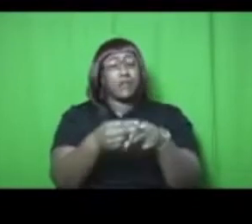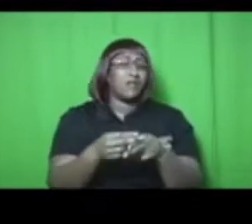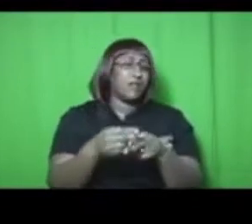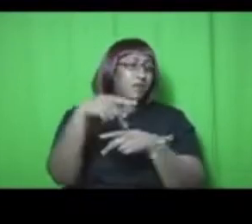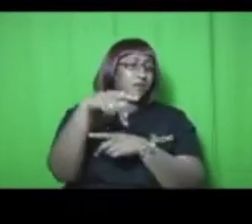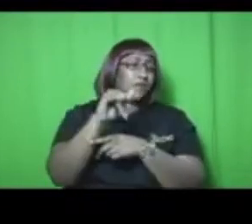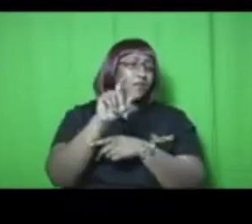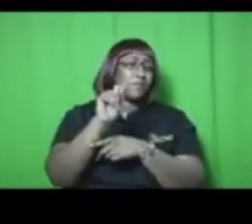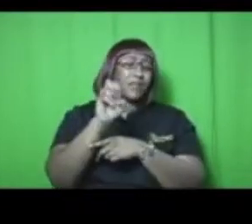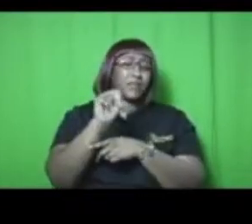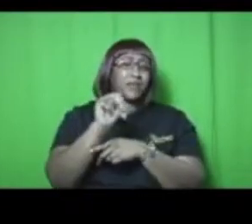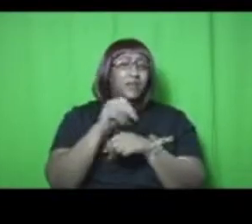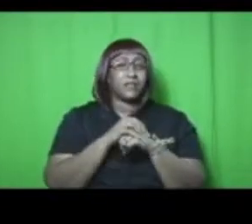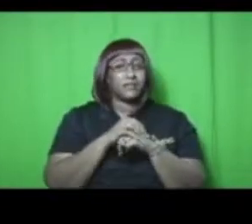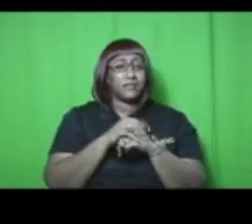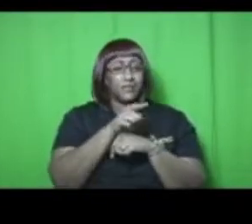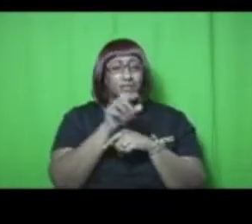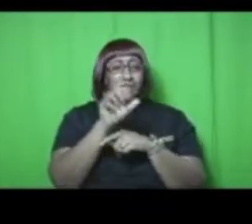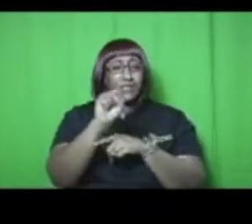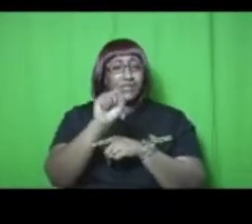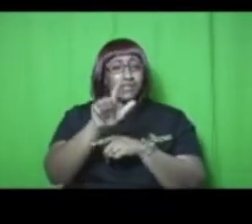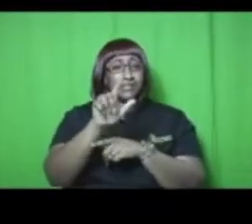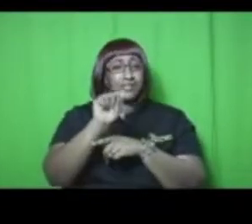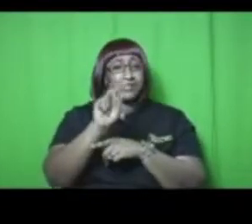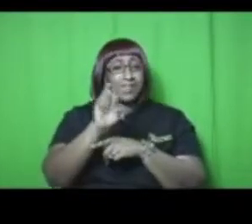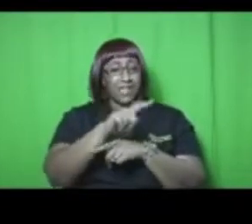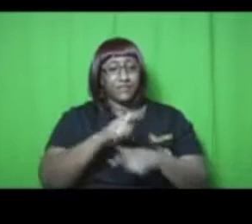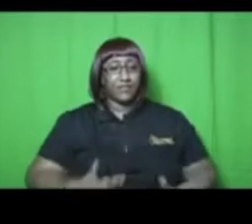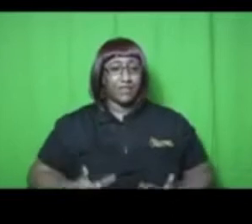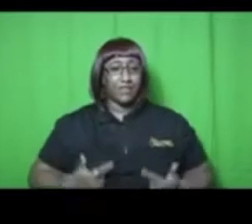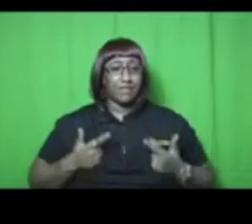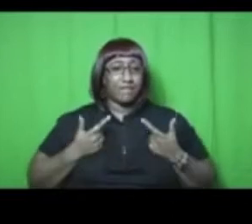and Ramesses, which is where the slaves live.